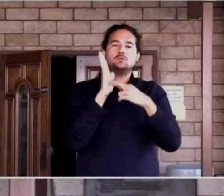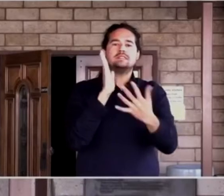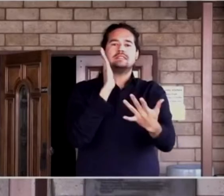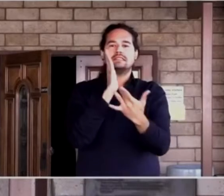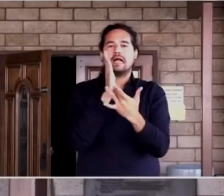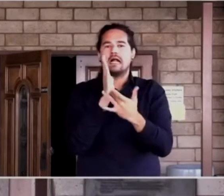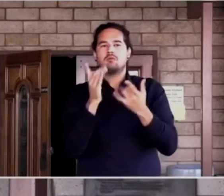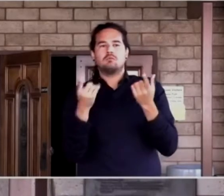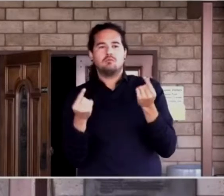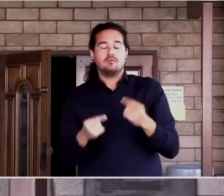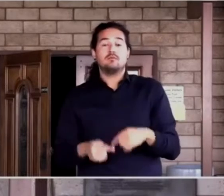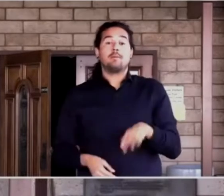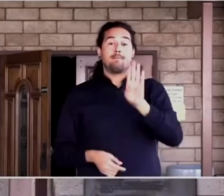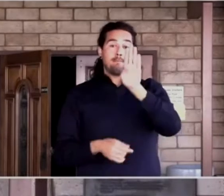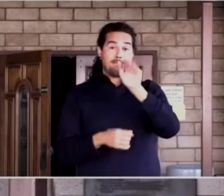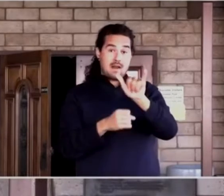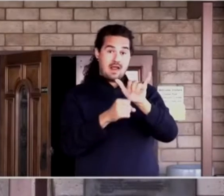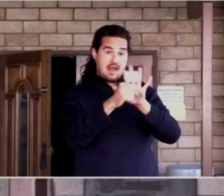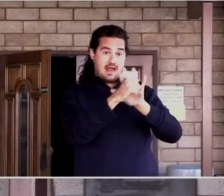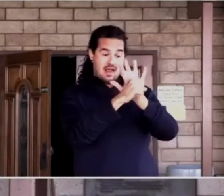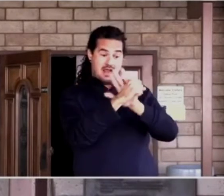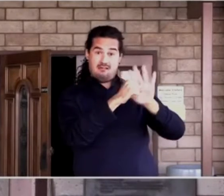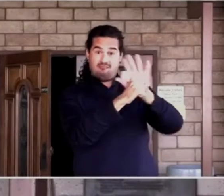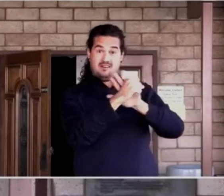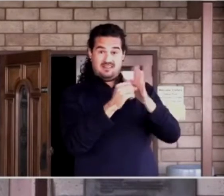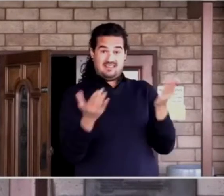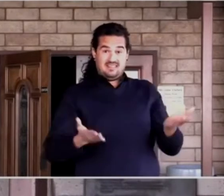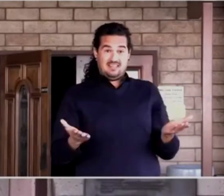of those requirements being set forth.